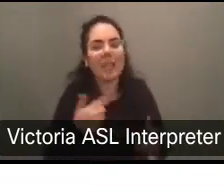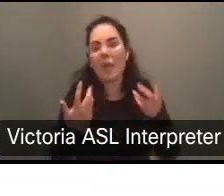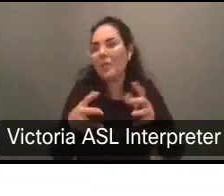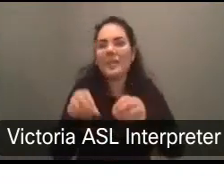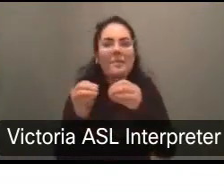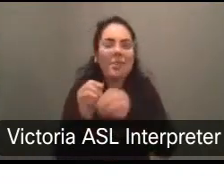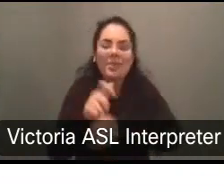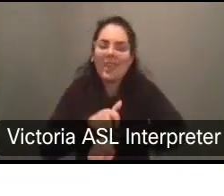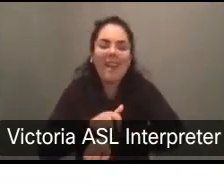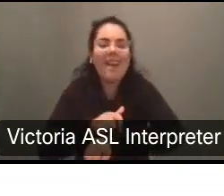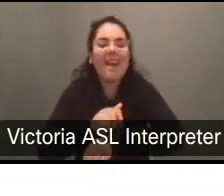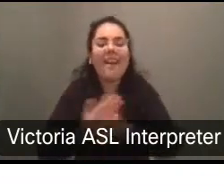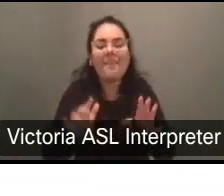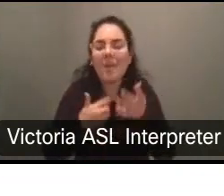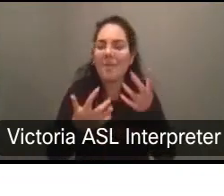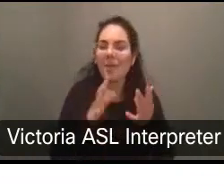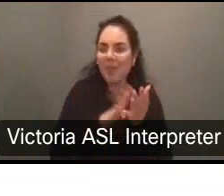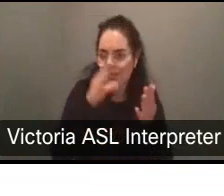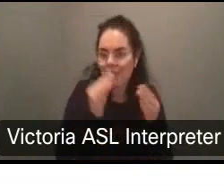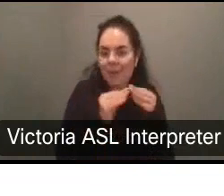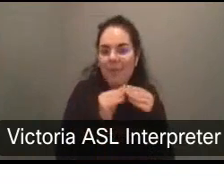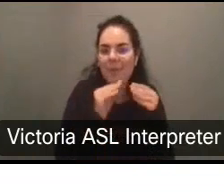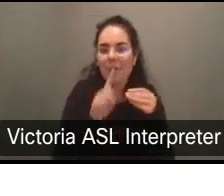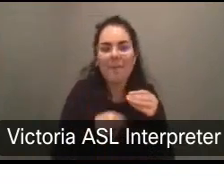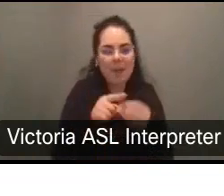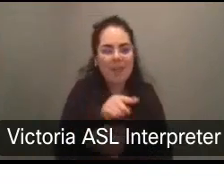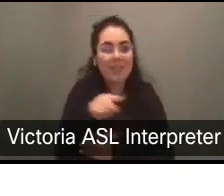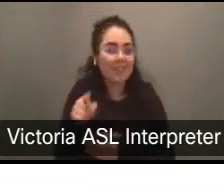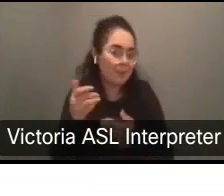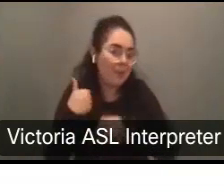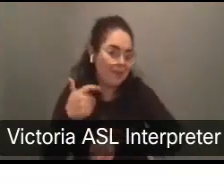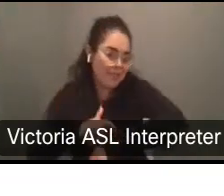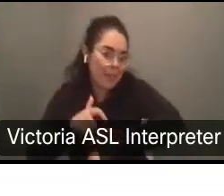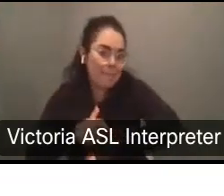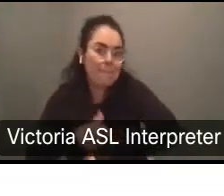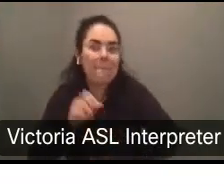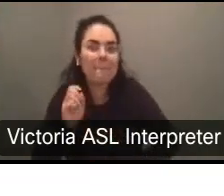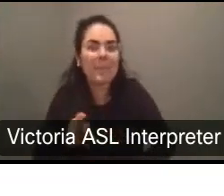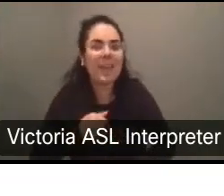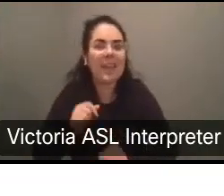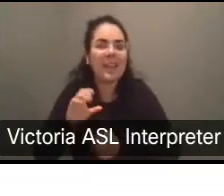this, but I would love to learn a little bit more about this when you have time and colleagues are able to set it